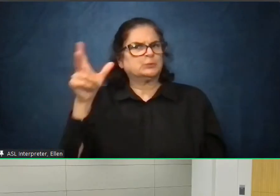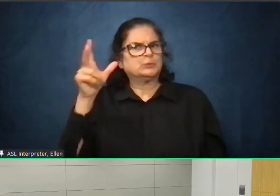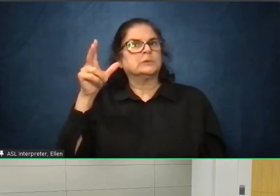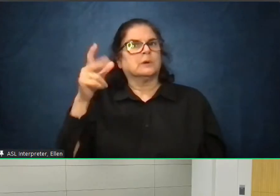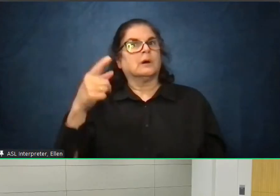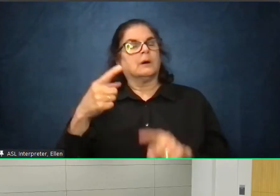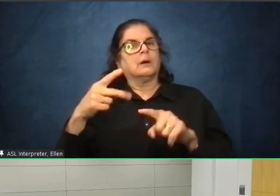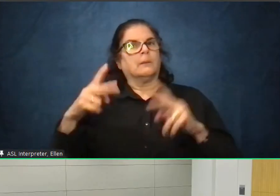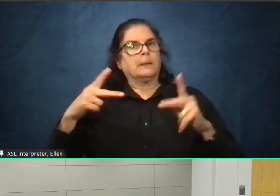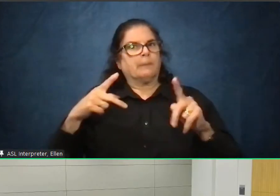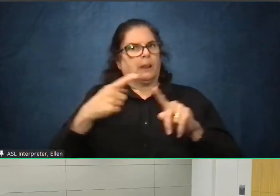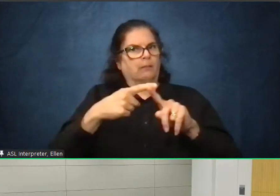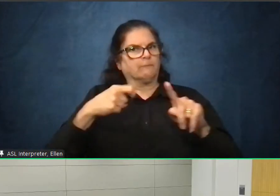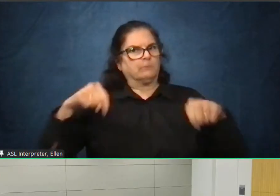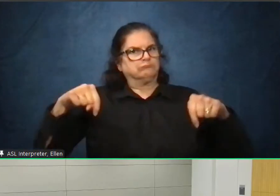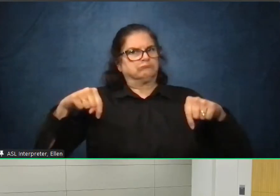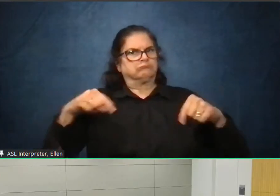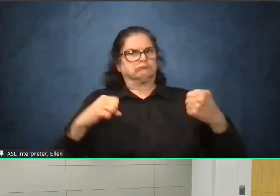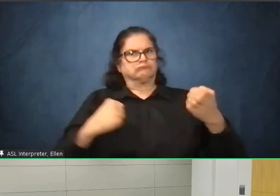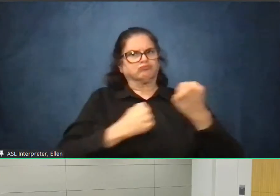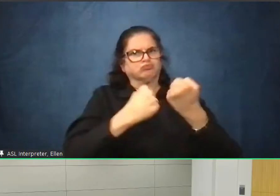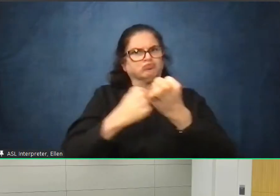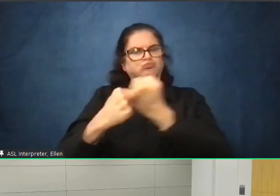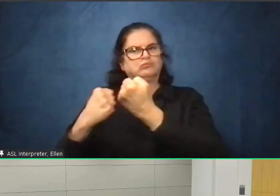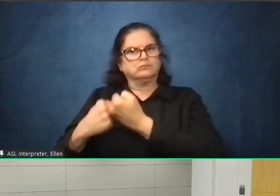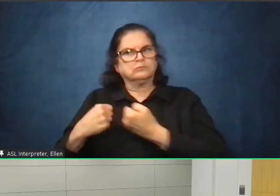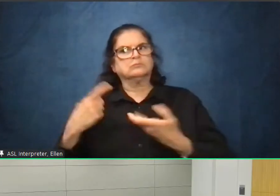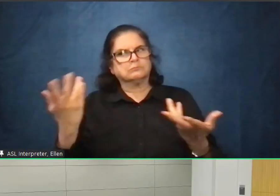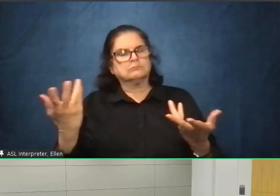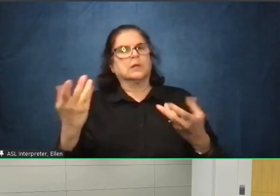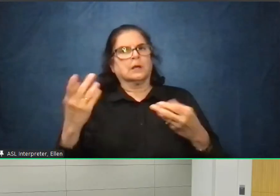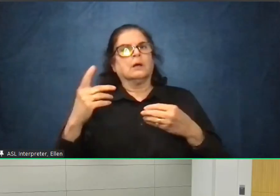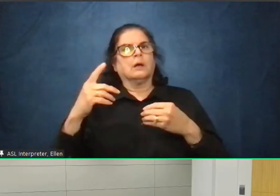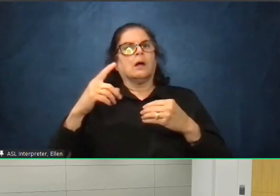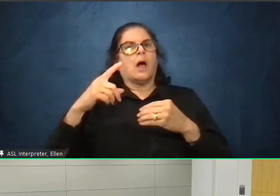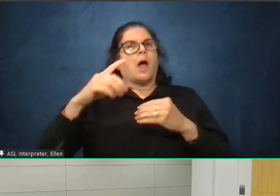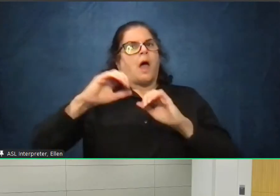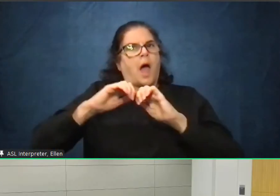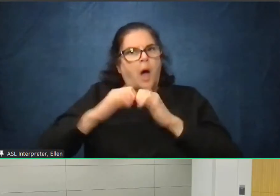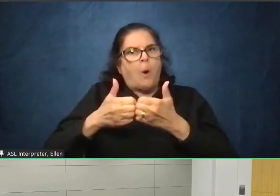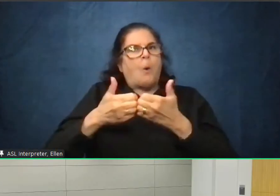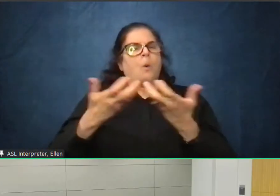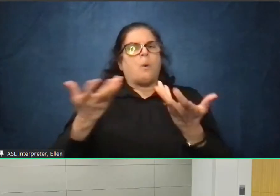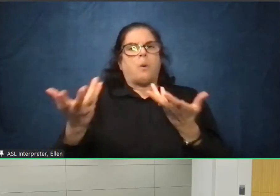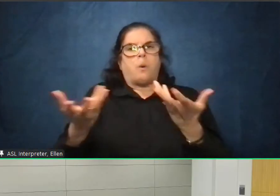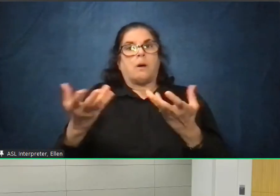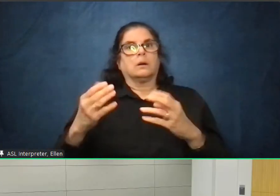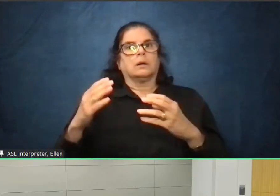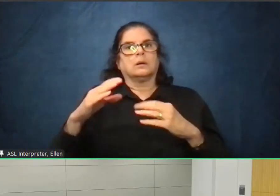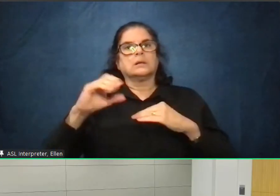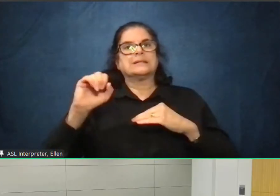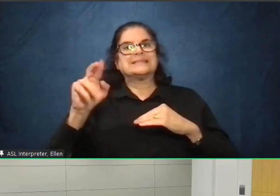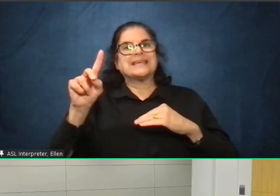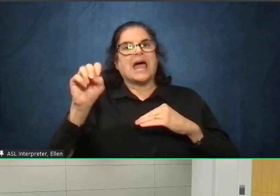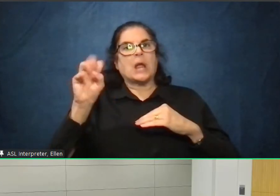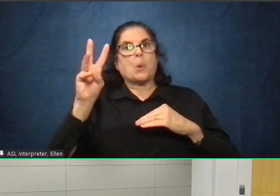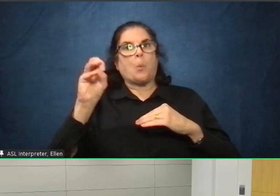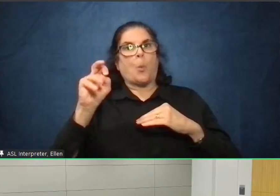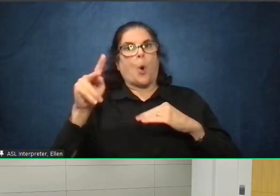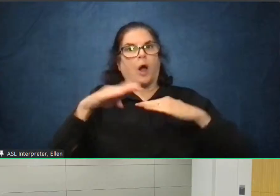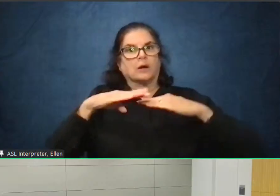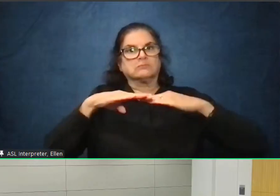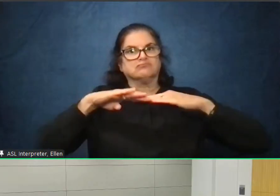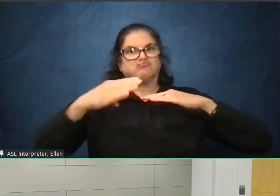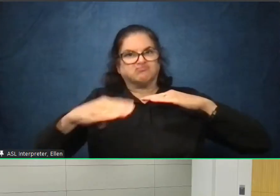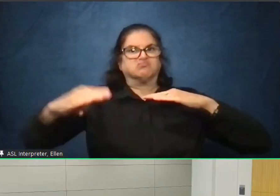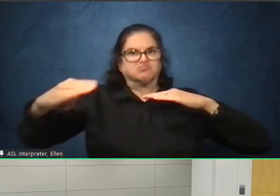on what bad sidewalk conditions, how that affects, and like how that can create problems for like when we make accessible transit. If people can't get to the transit,